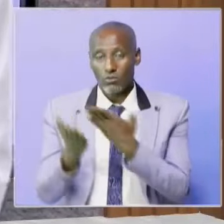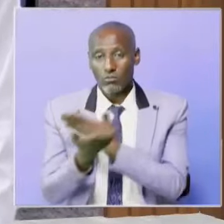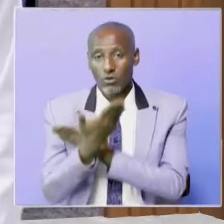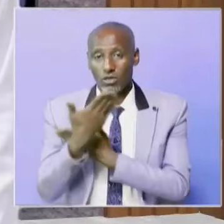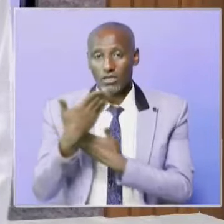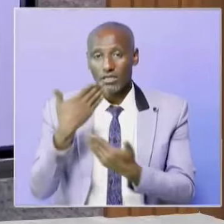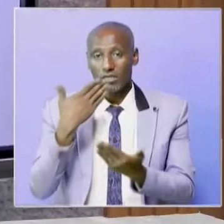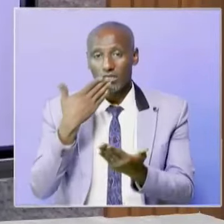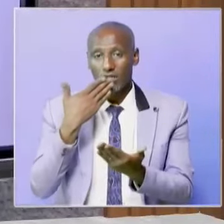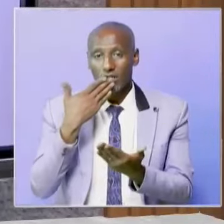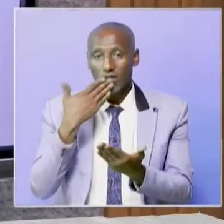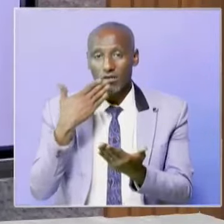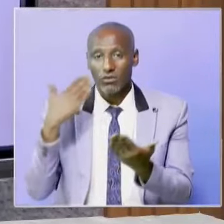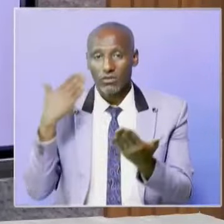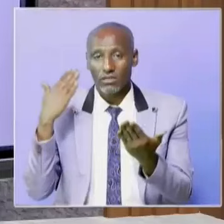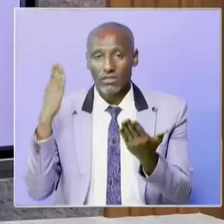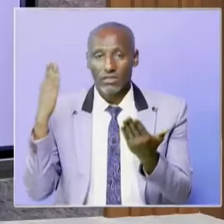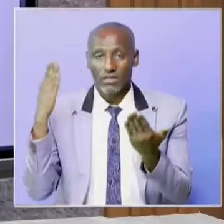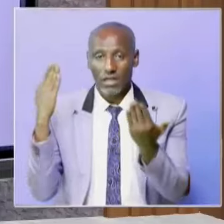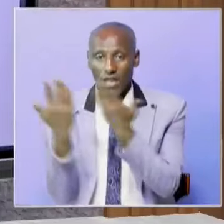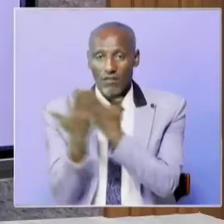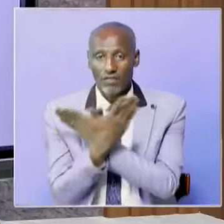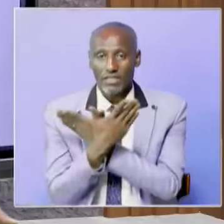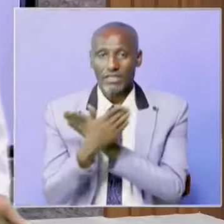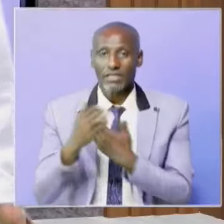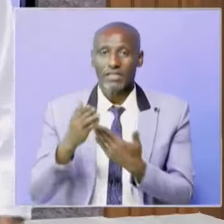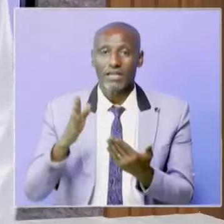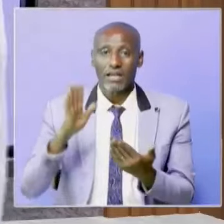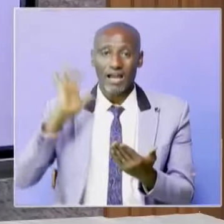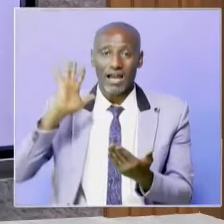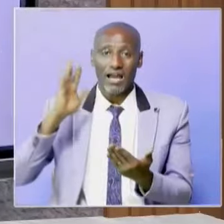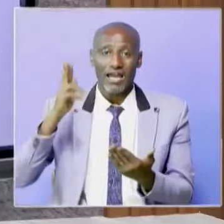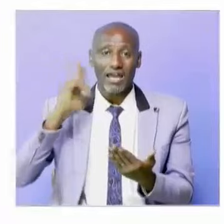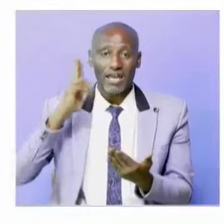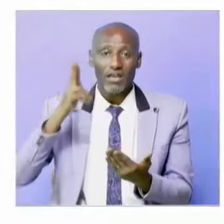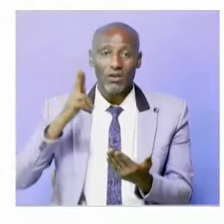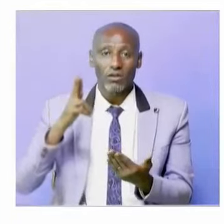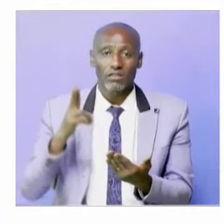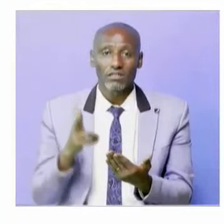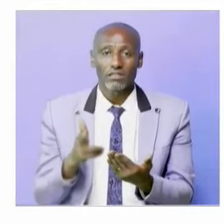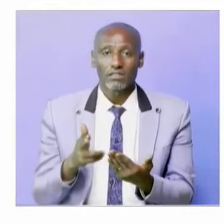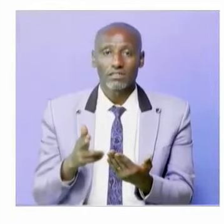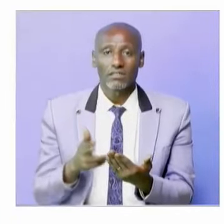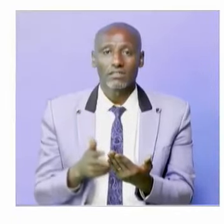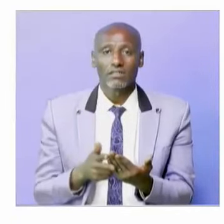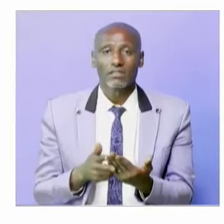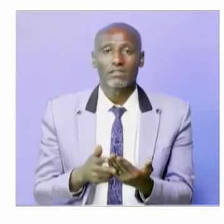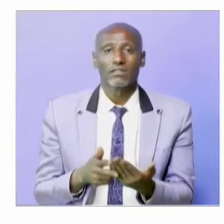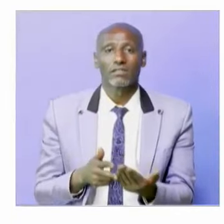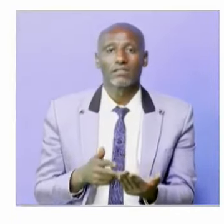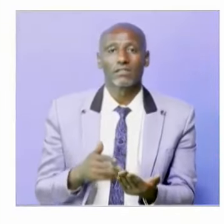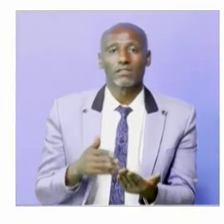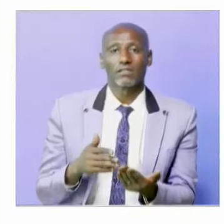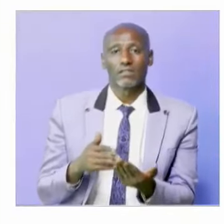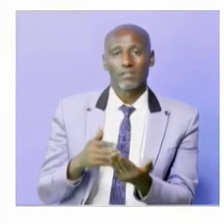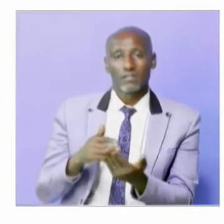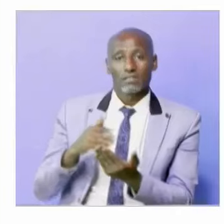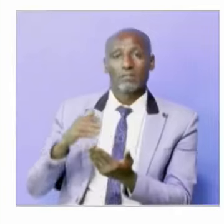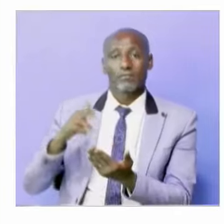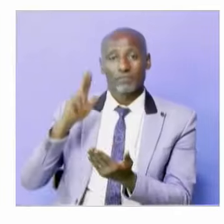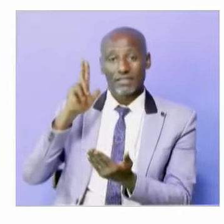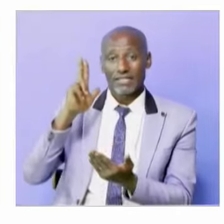and hey, hello, and so forth, okay? Among them, good morning, good afternoon, and